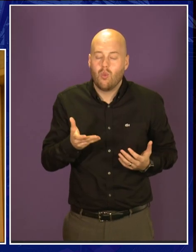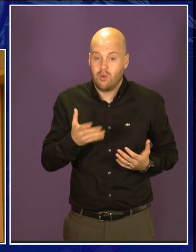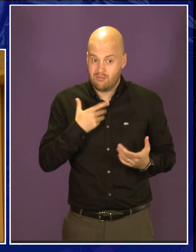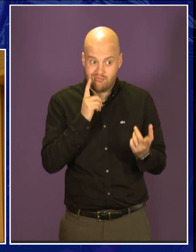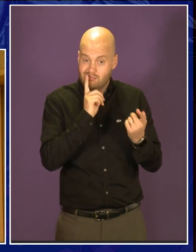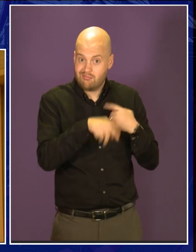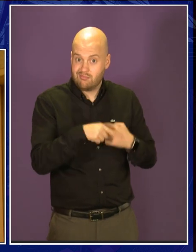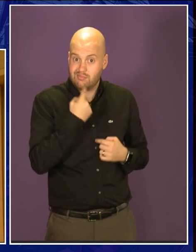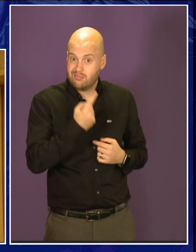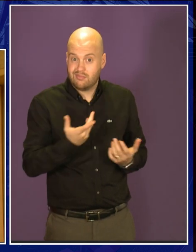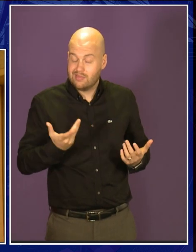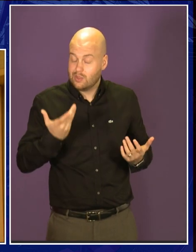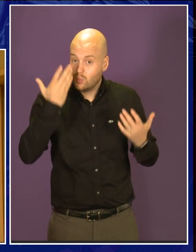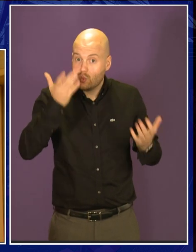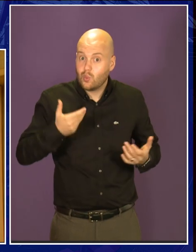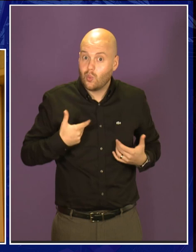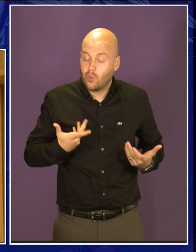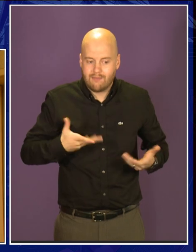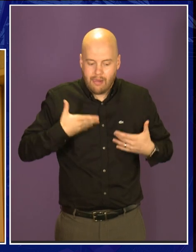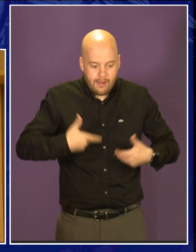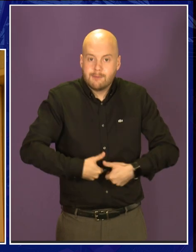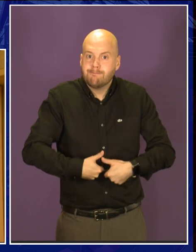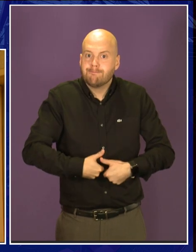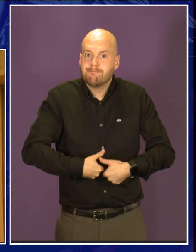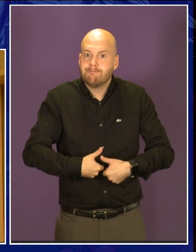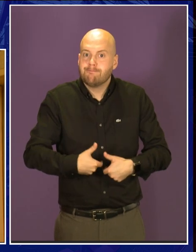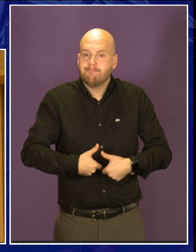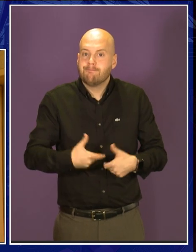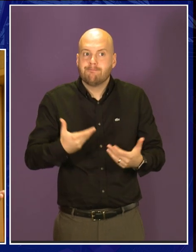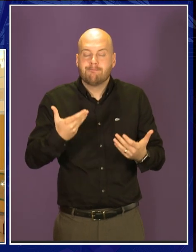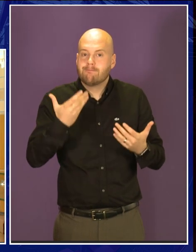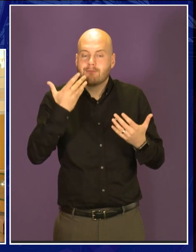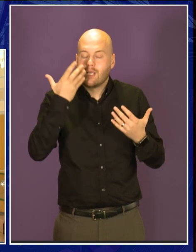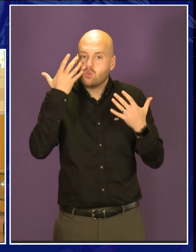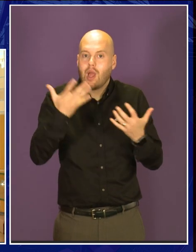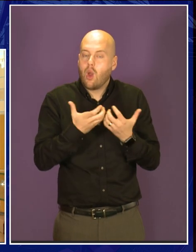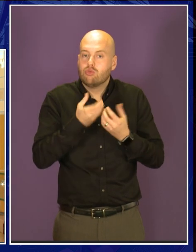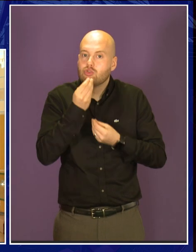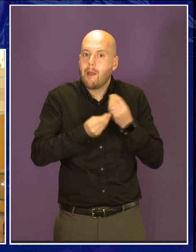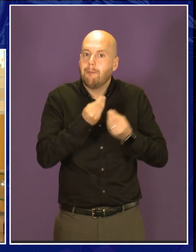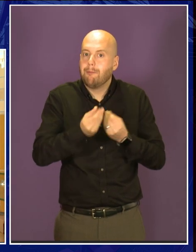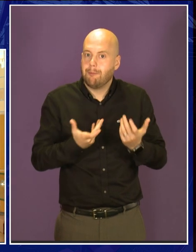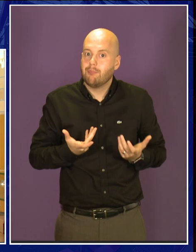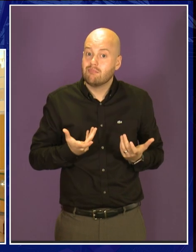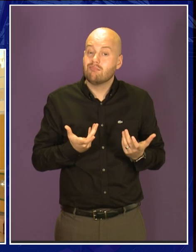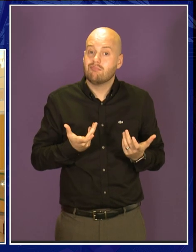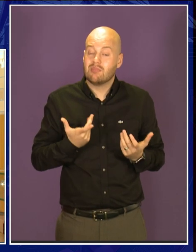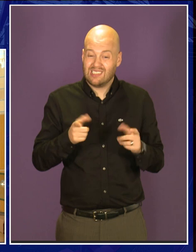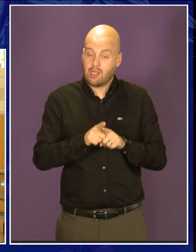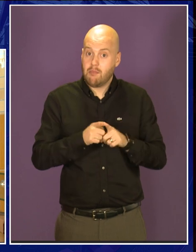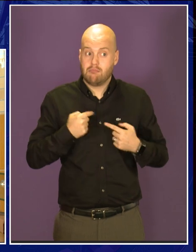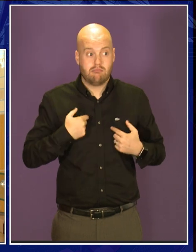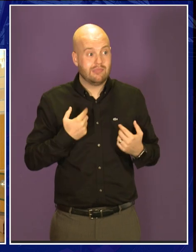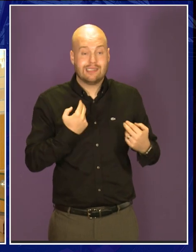that instincts and intuition I cannot put in words. And when I'm dancing, performing, or creating work with